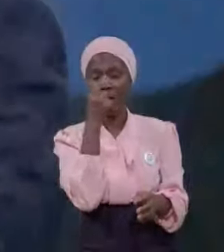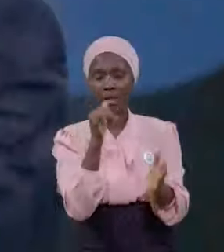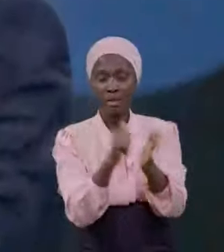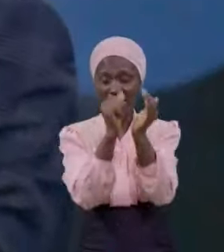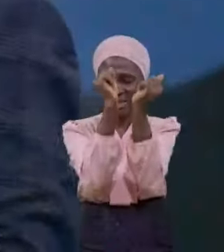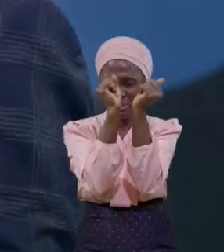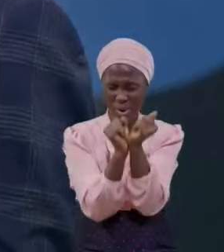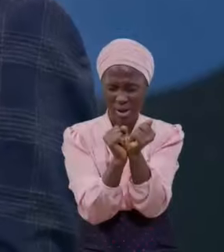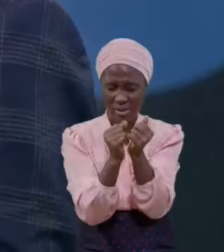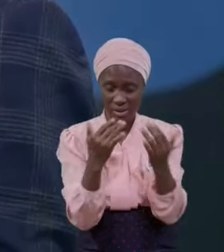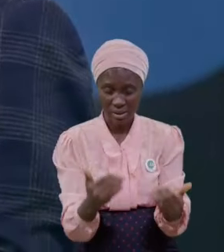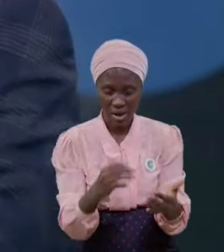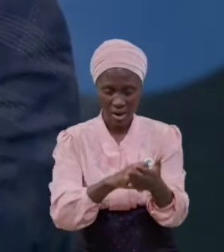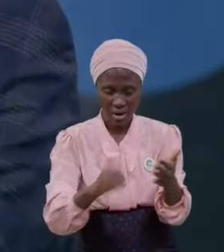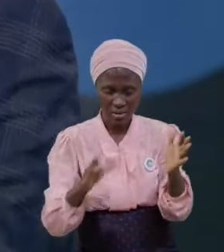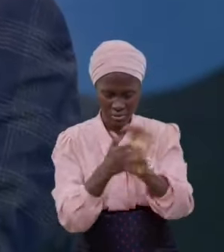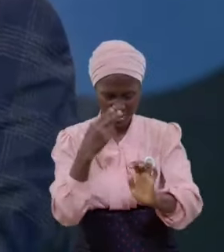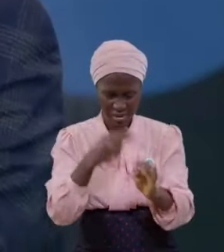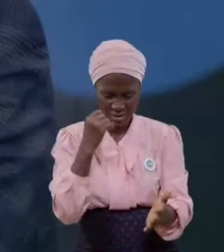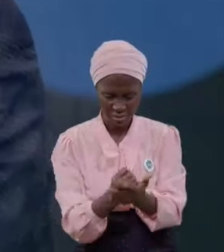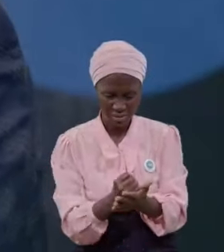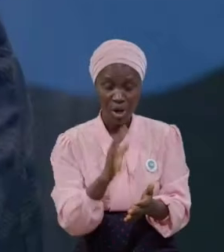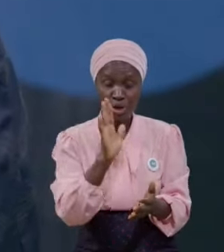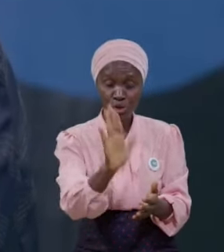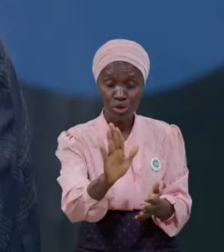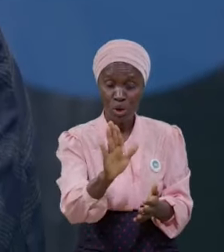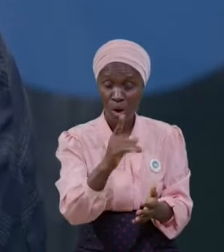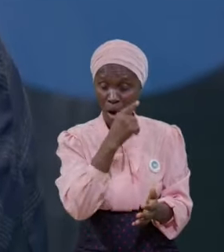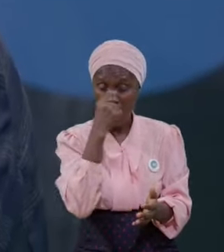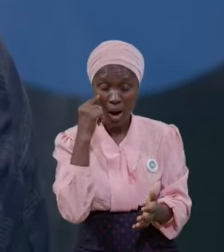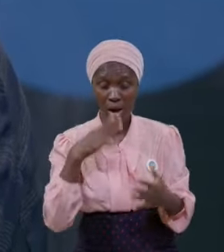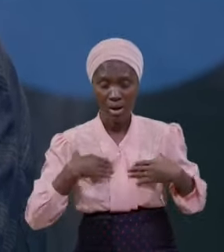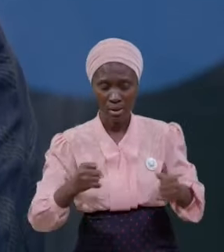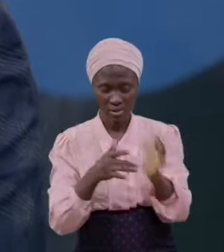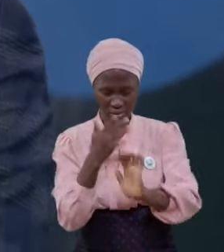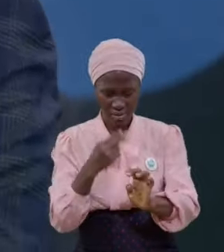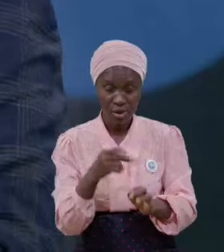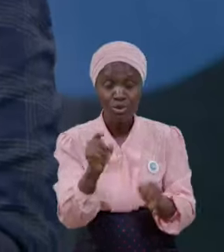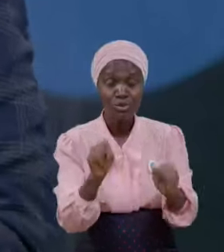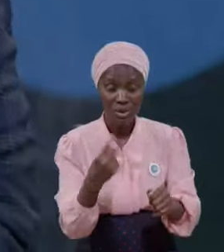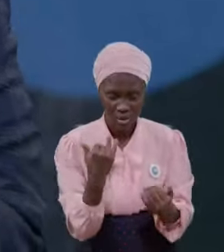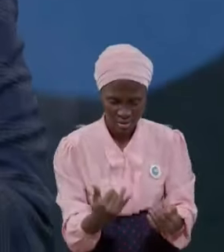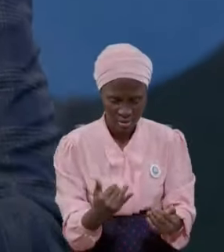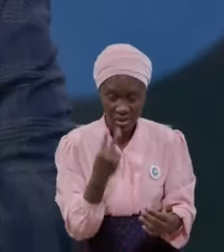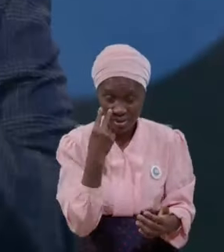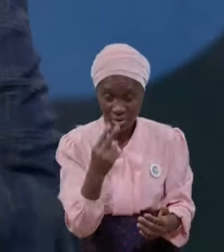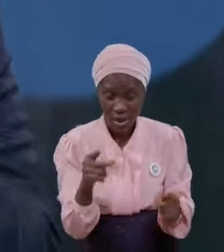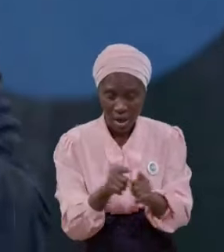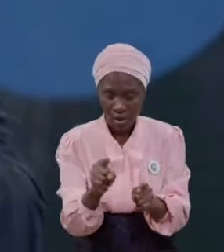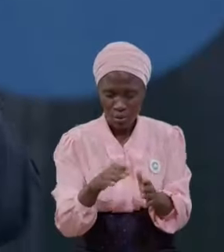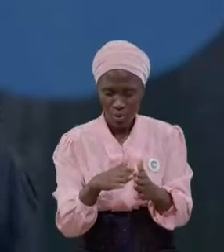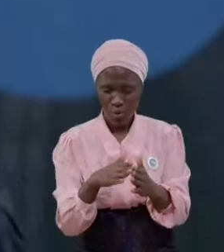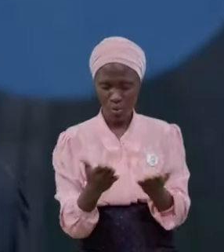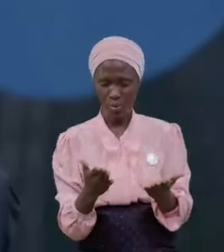eyes are healed. You can now see. As you open your eyes, you will see